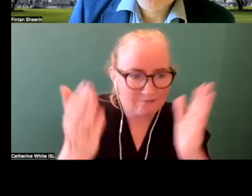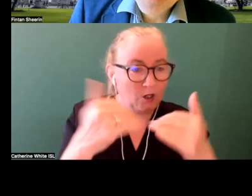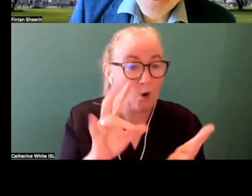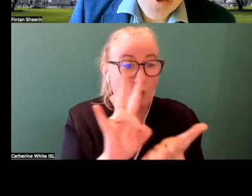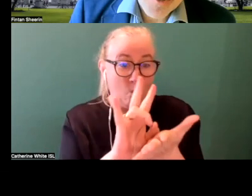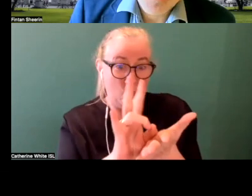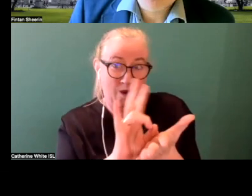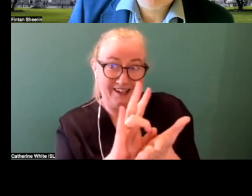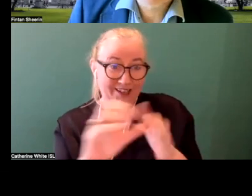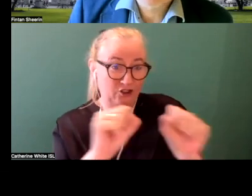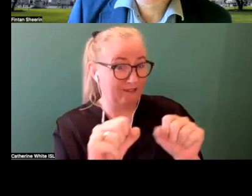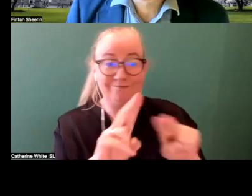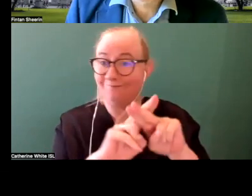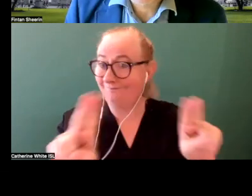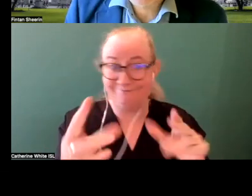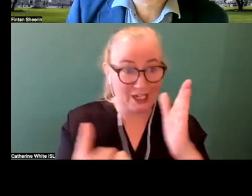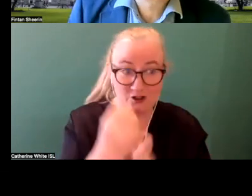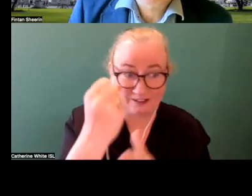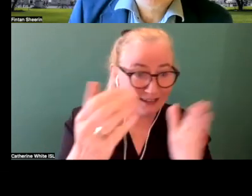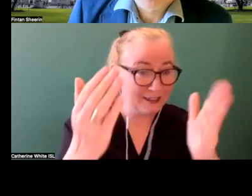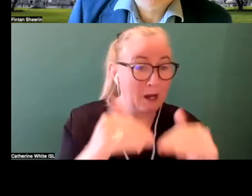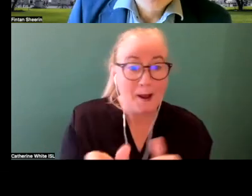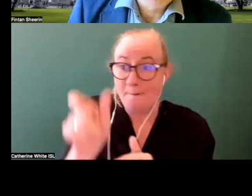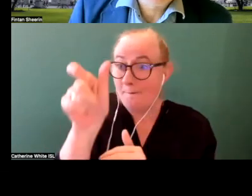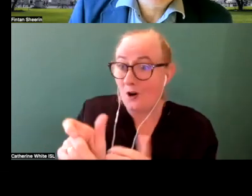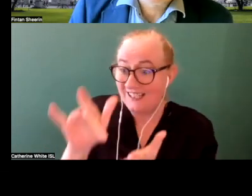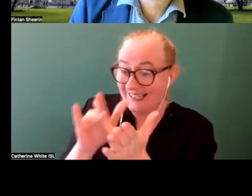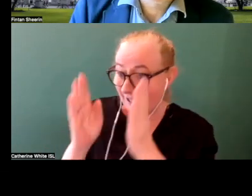and person-centeredness mightn't be possible in the absence